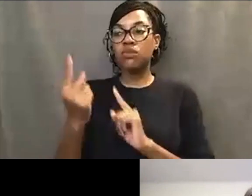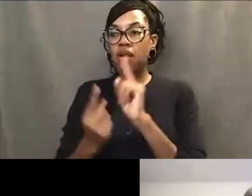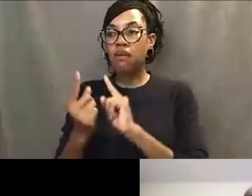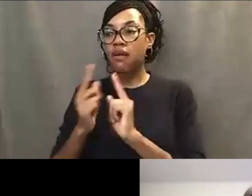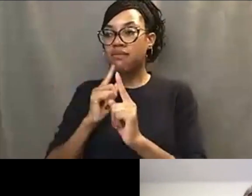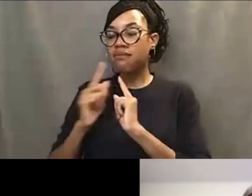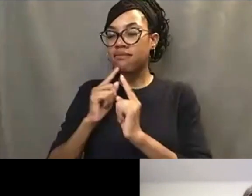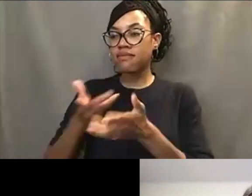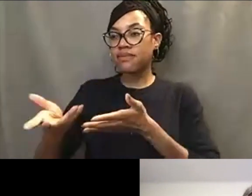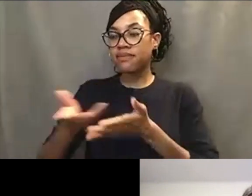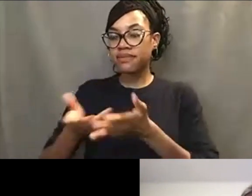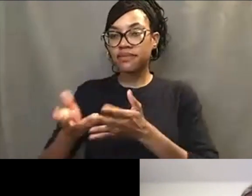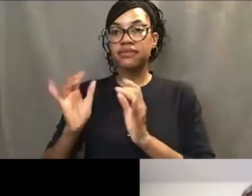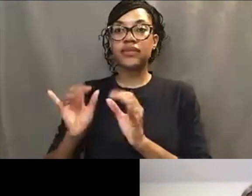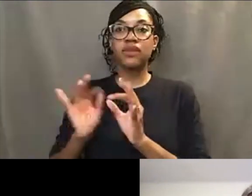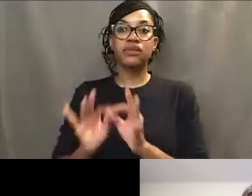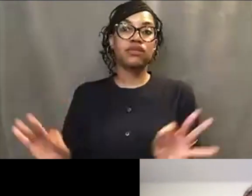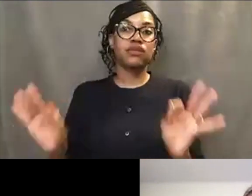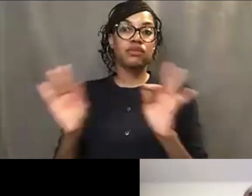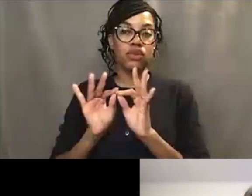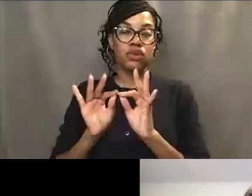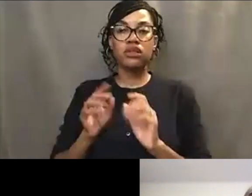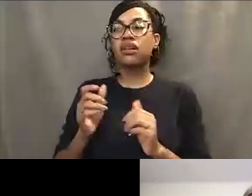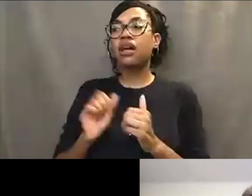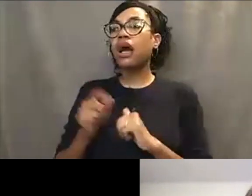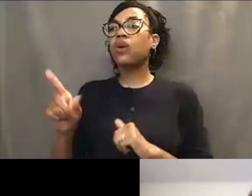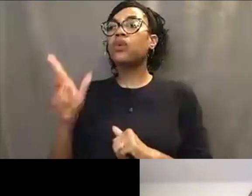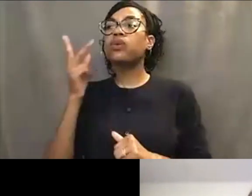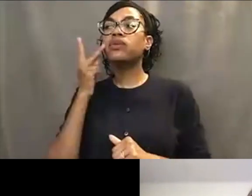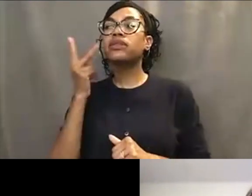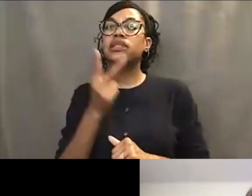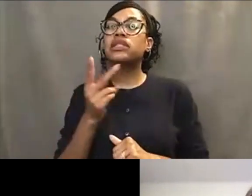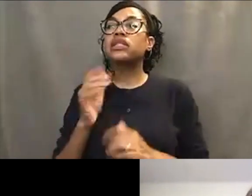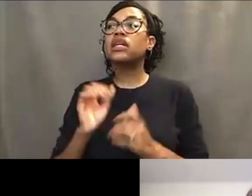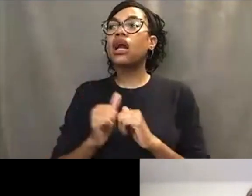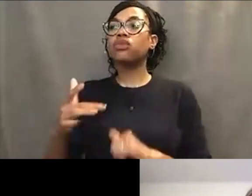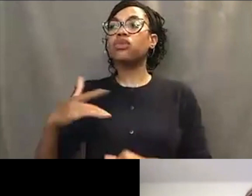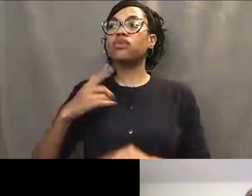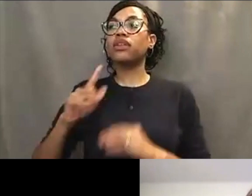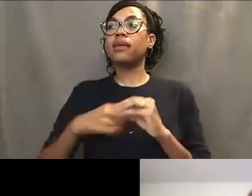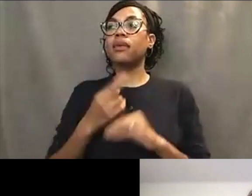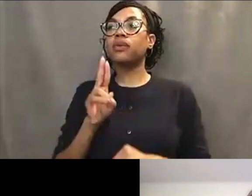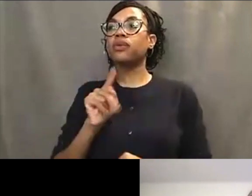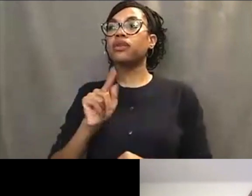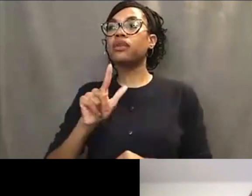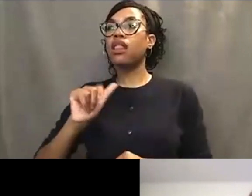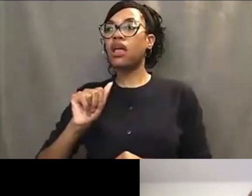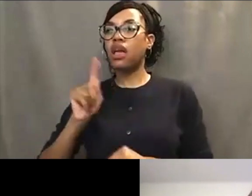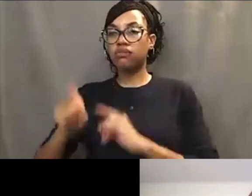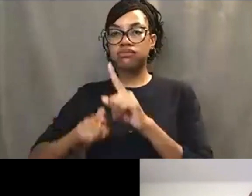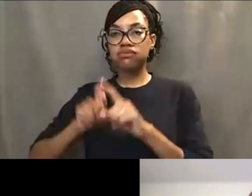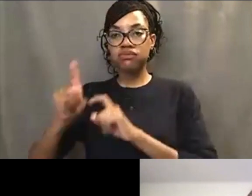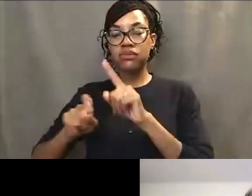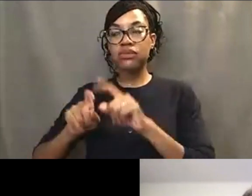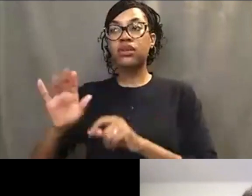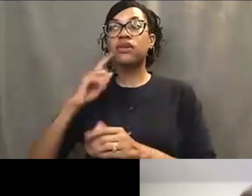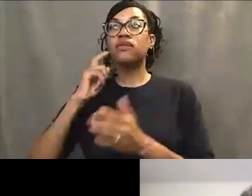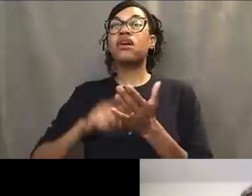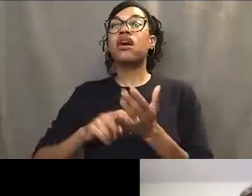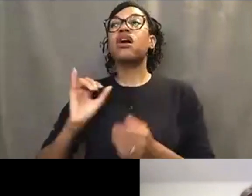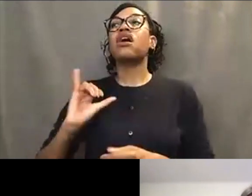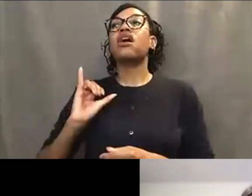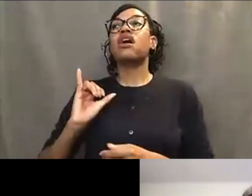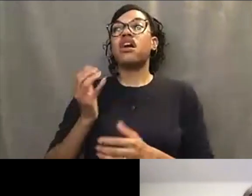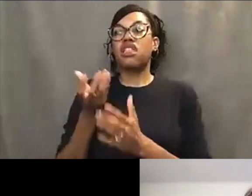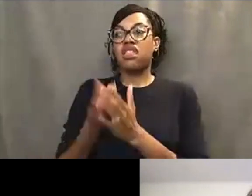how groups experienced UTLA over the last 20 plus years, where repair was possible and where it